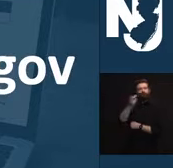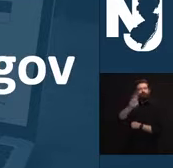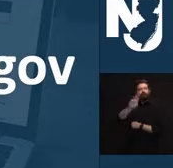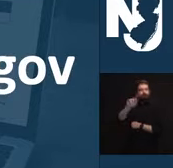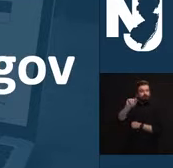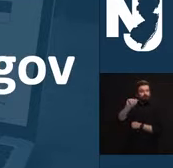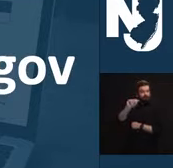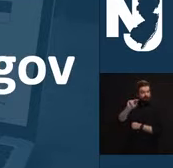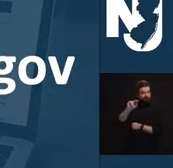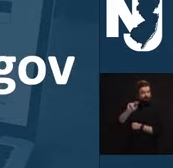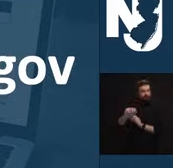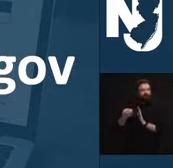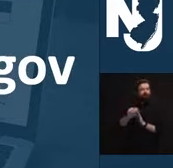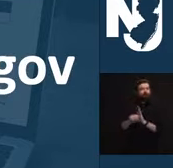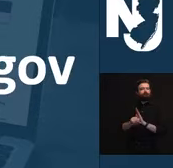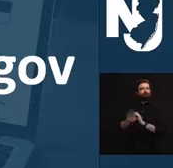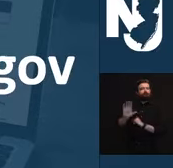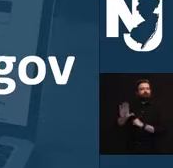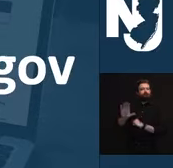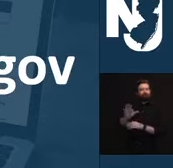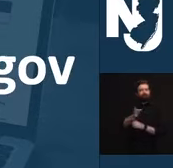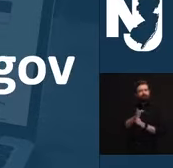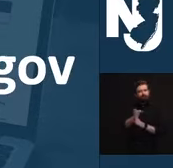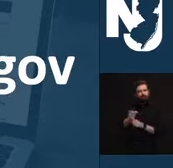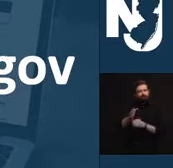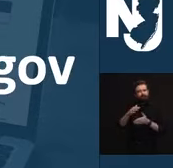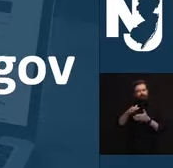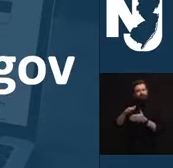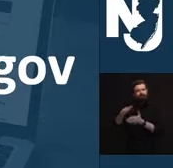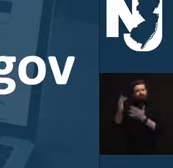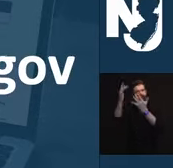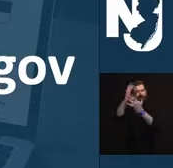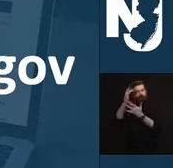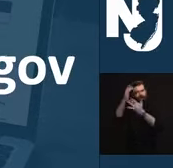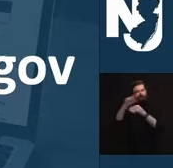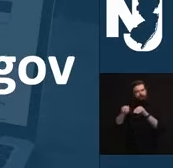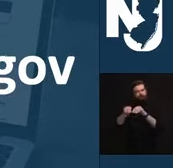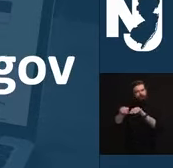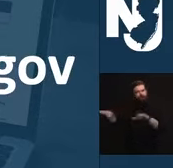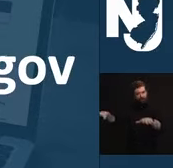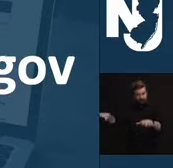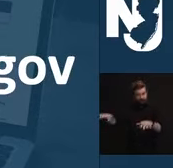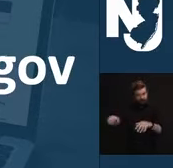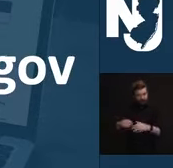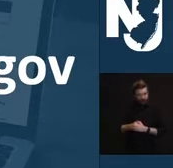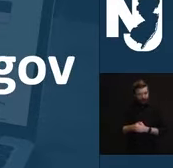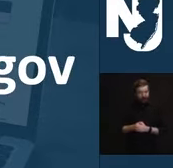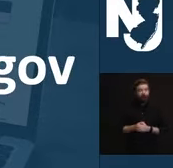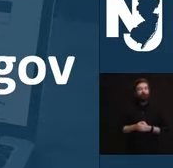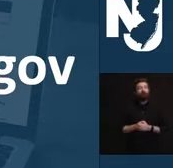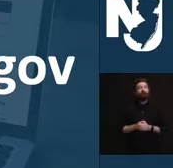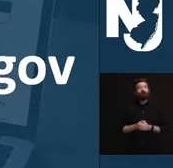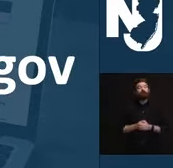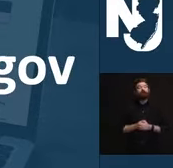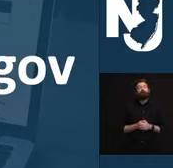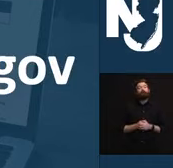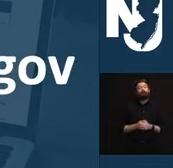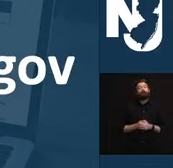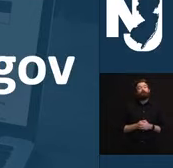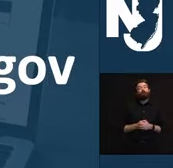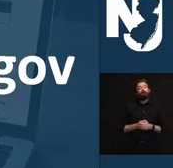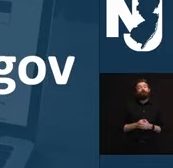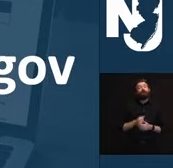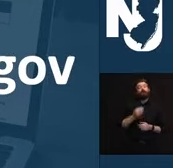the state's epidemiologist. Thank you both for being here. Director of the Office of Homeland Security and Preparedness, Jared Maples, Chief Counsel, Paramel